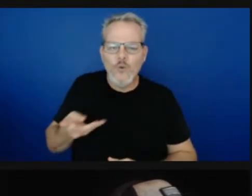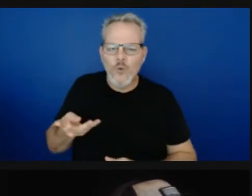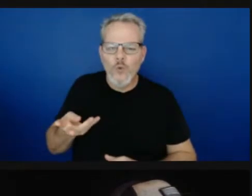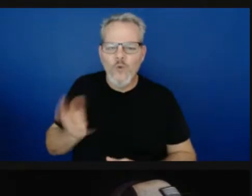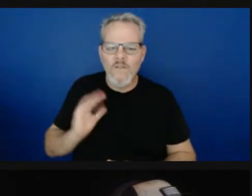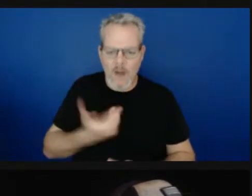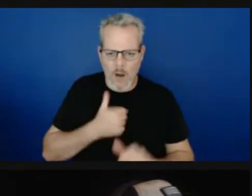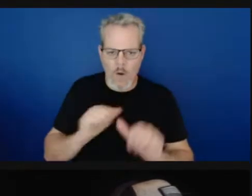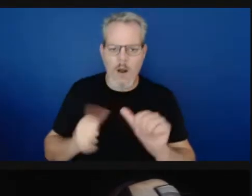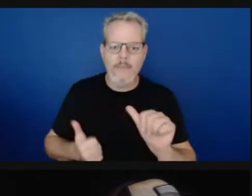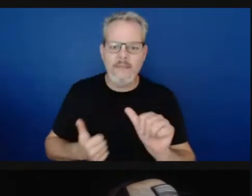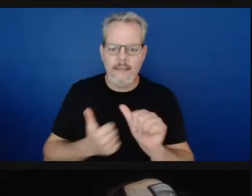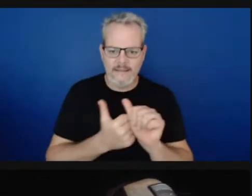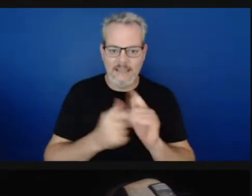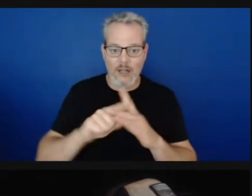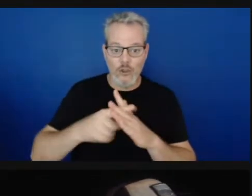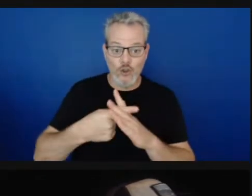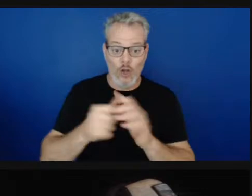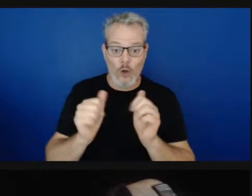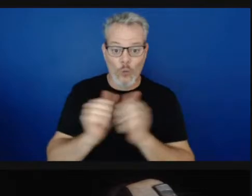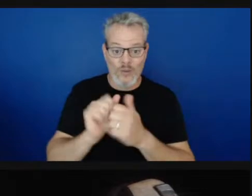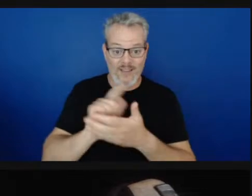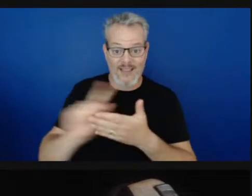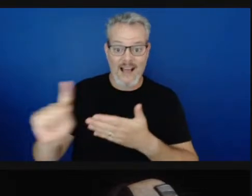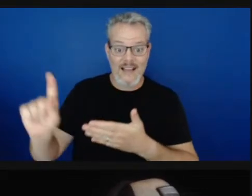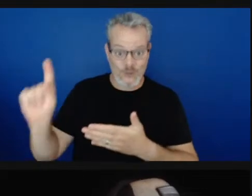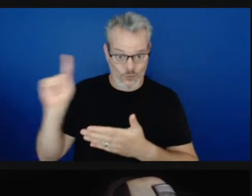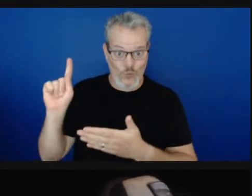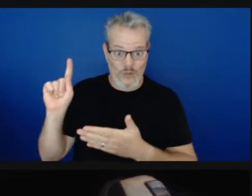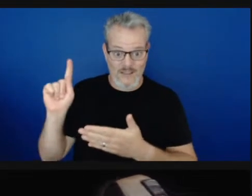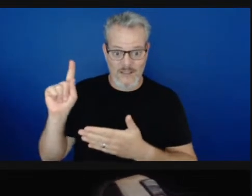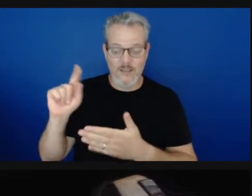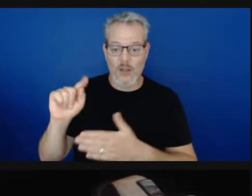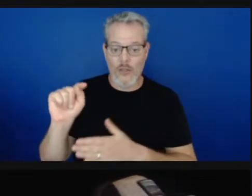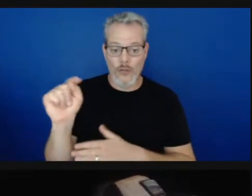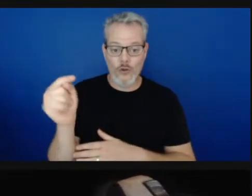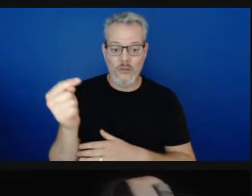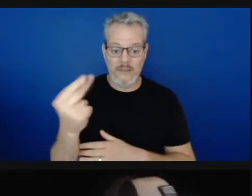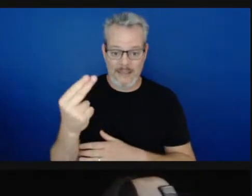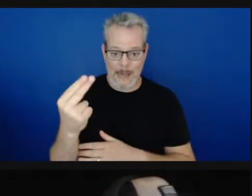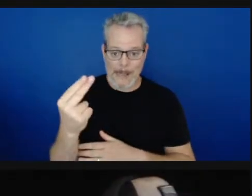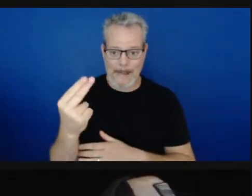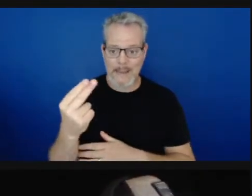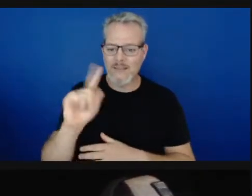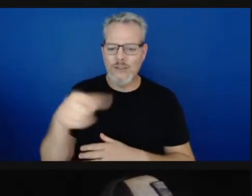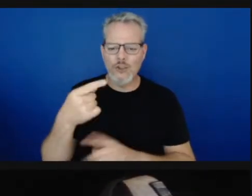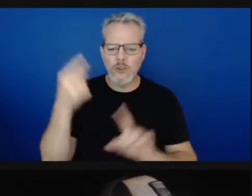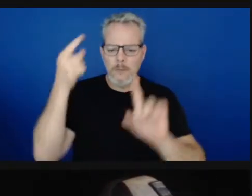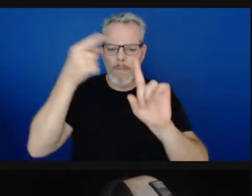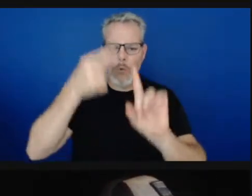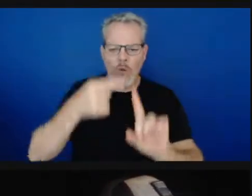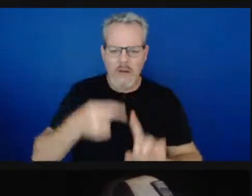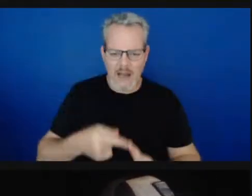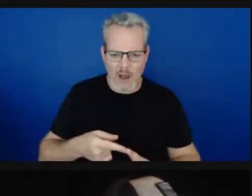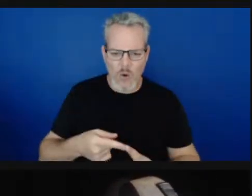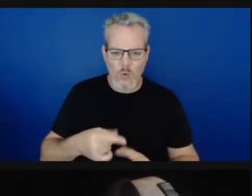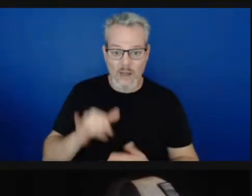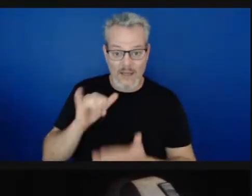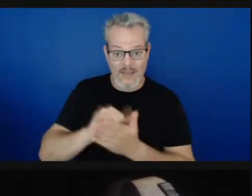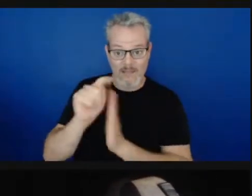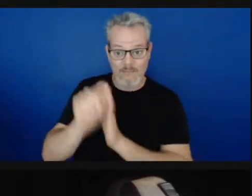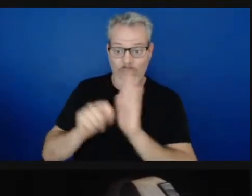updates. And I'll start off with the one from last week's update on Thursday, and just point out that at that point in